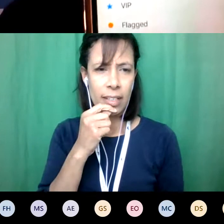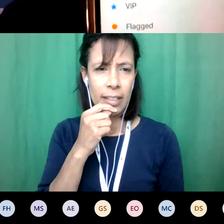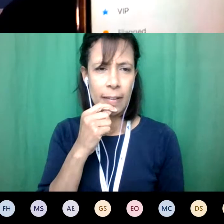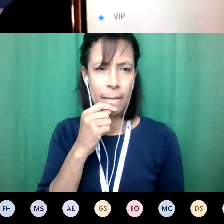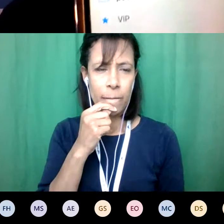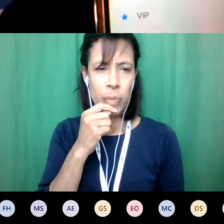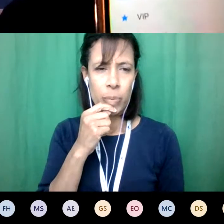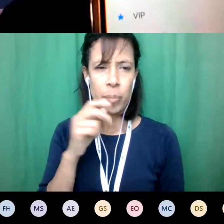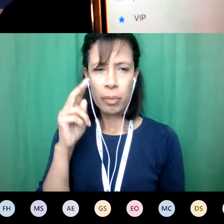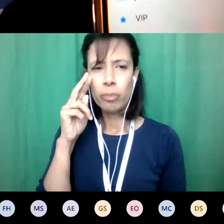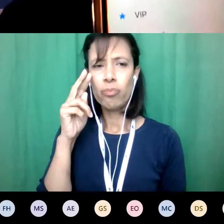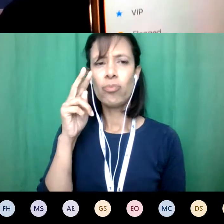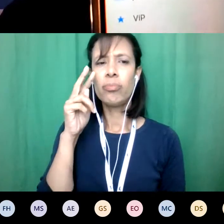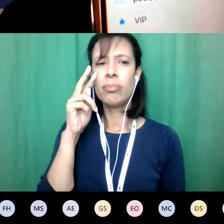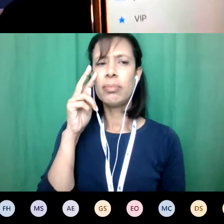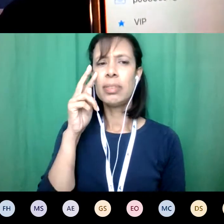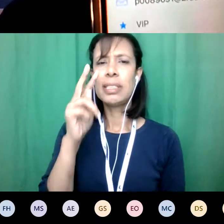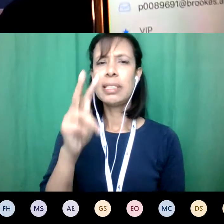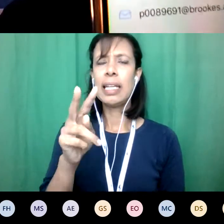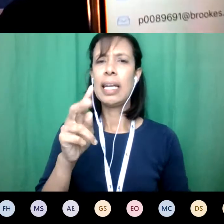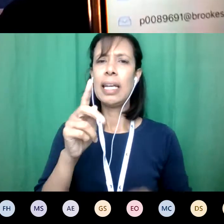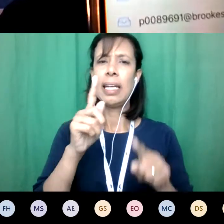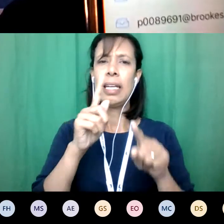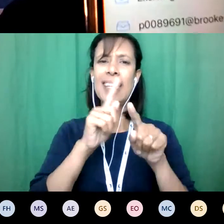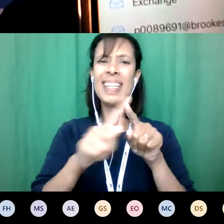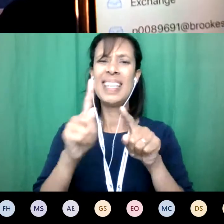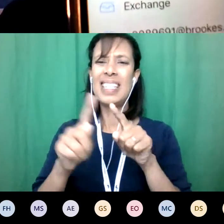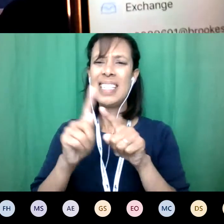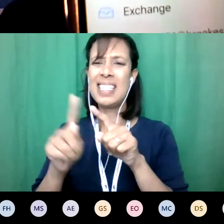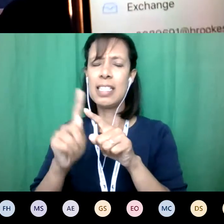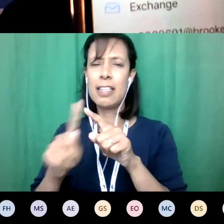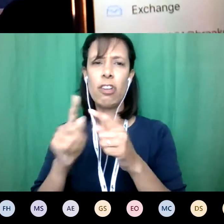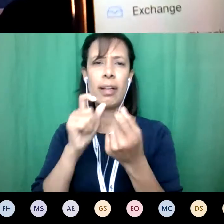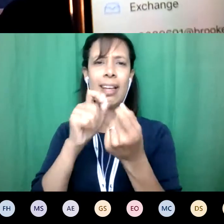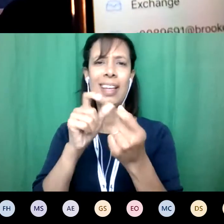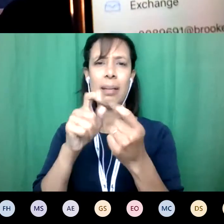what I mean here. So I've got different accounts on my phone. I've got my